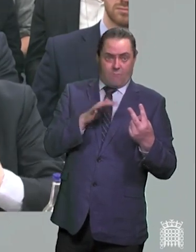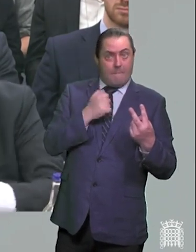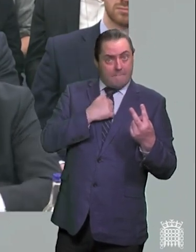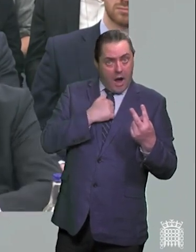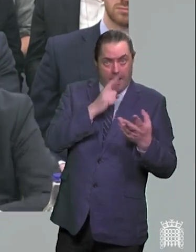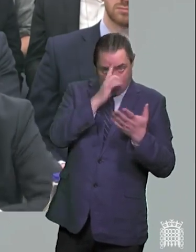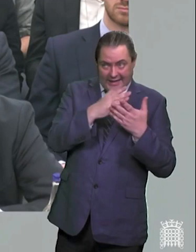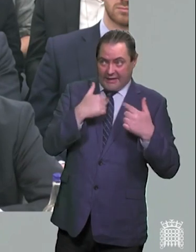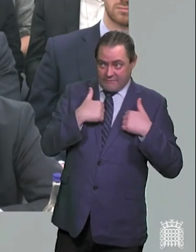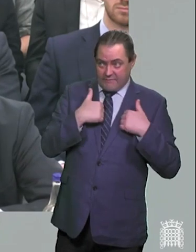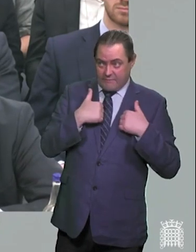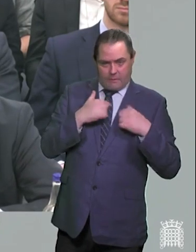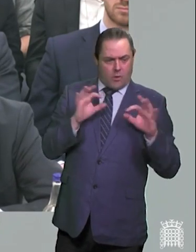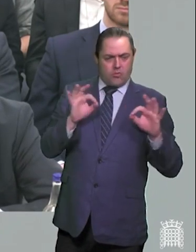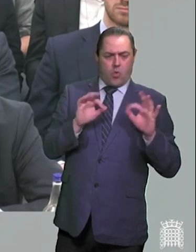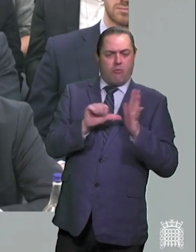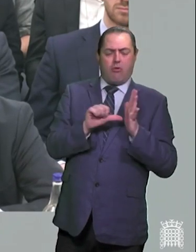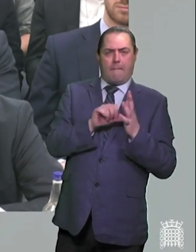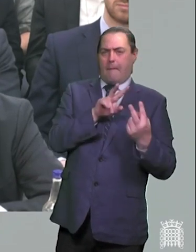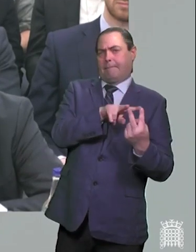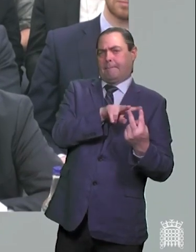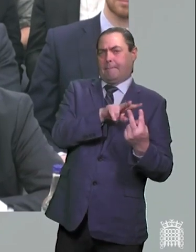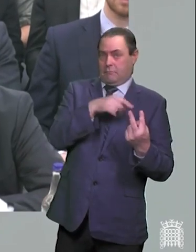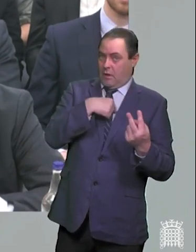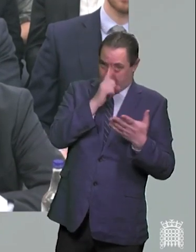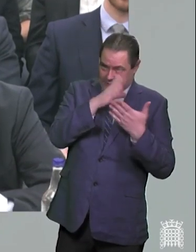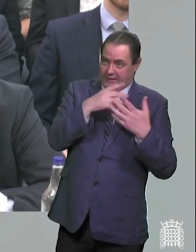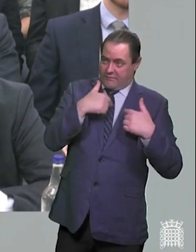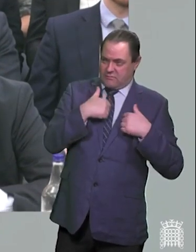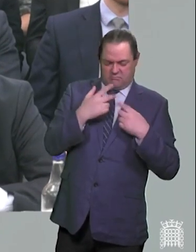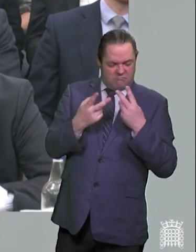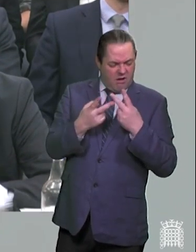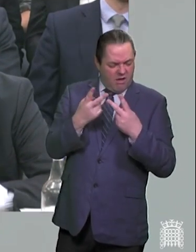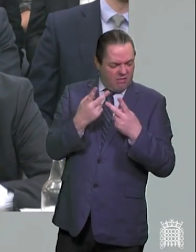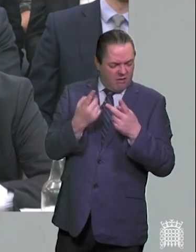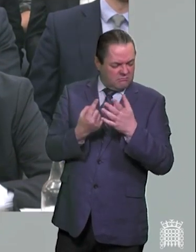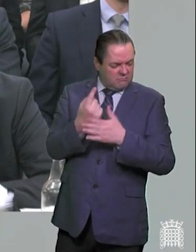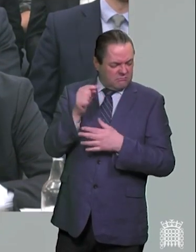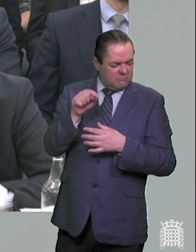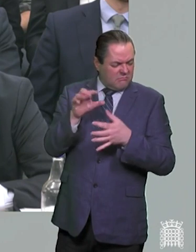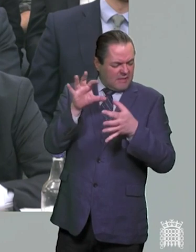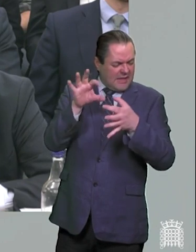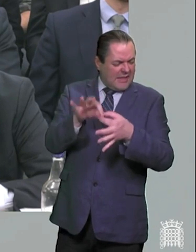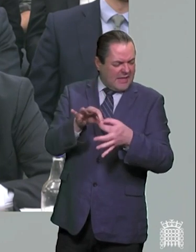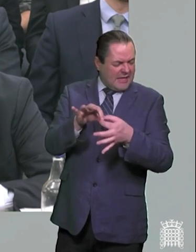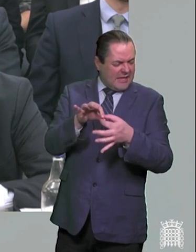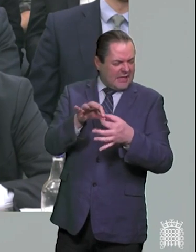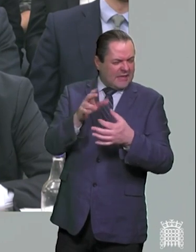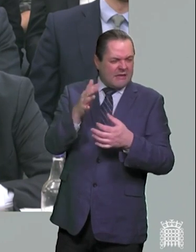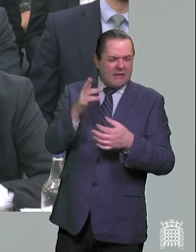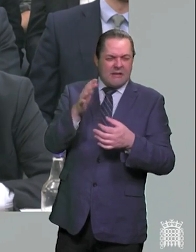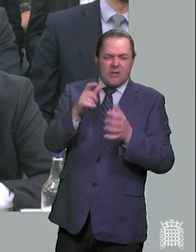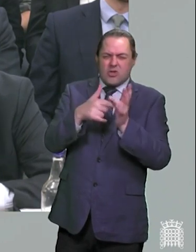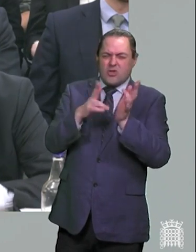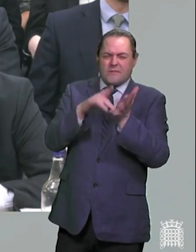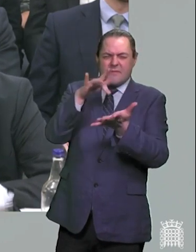I believed at the time, I knew that there was no issue with those. The other was something, I think it was something to do with an event at CCH, a Conservative